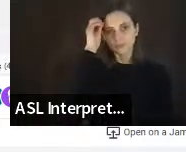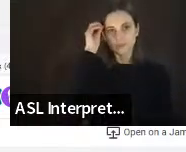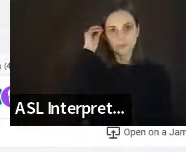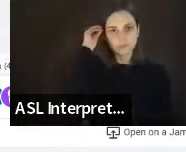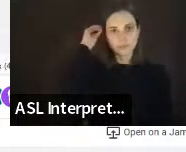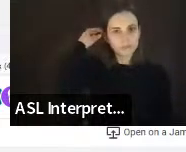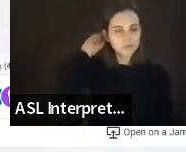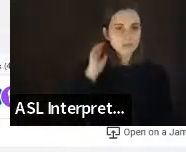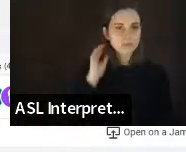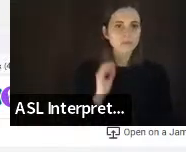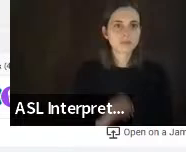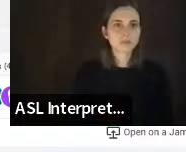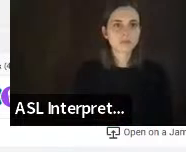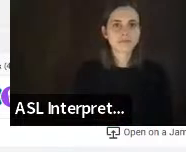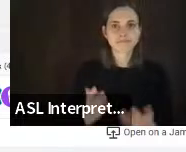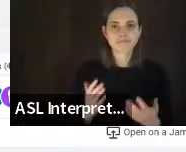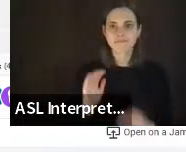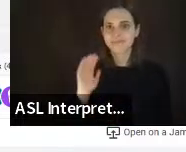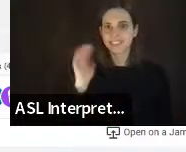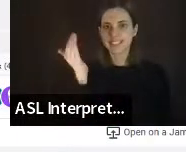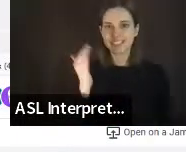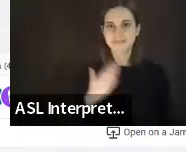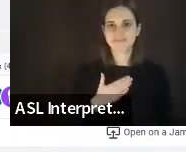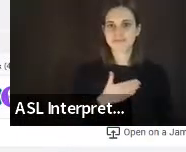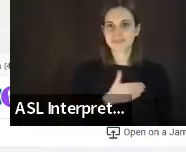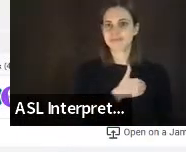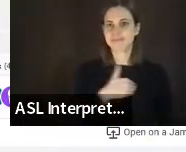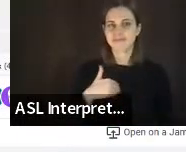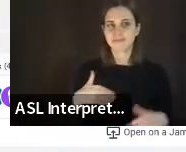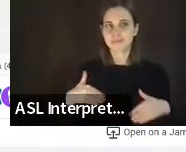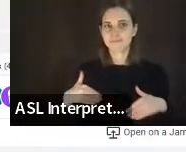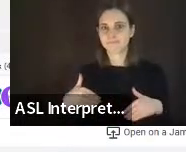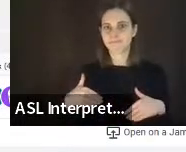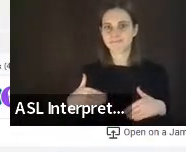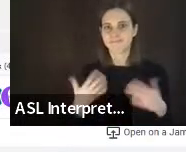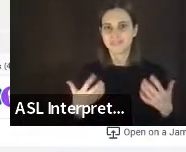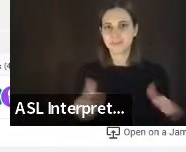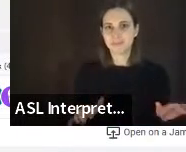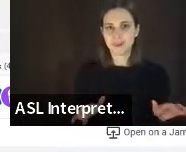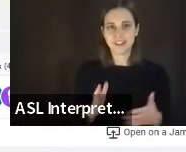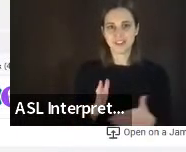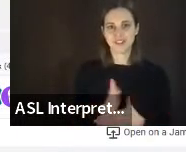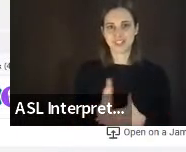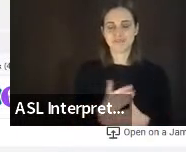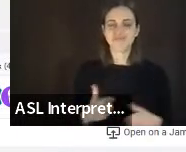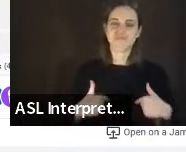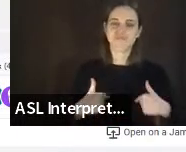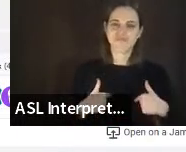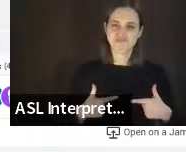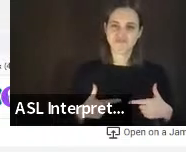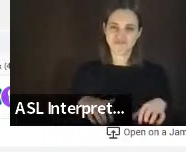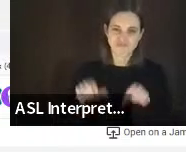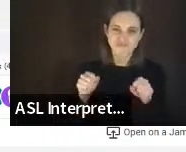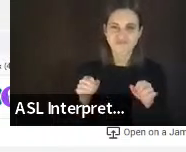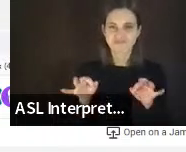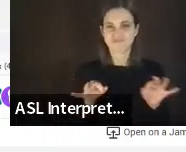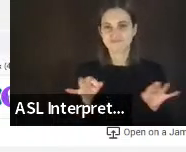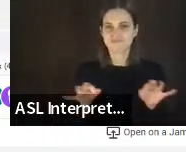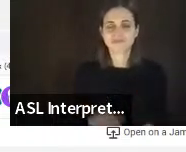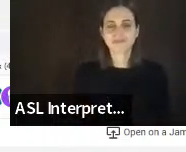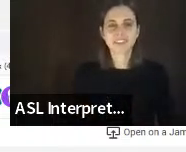Seeing no eager hands, I could certainly walk us through this. So as you can see,